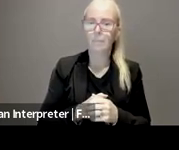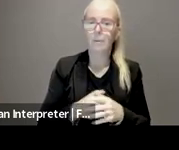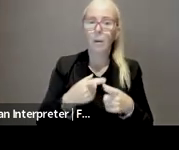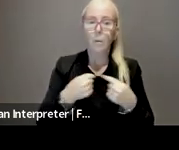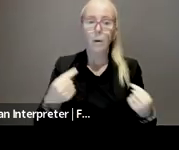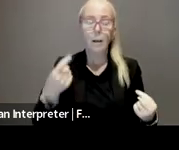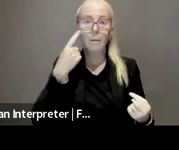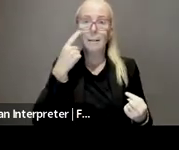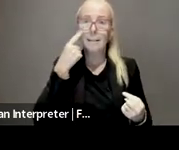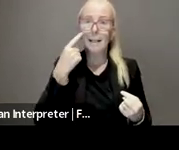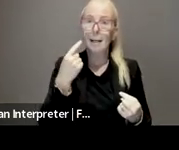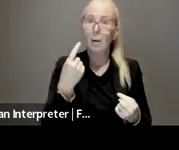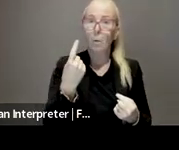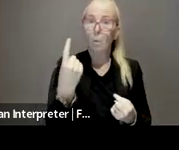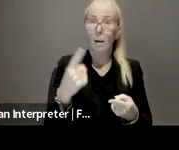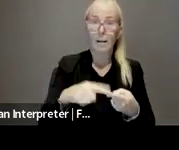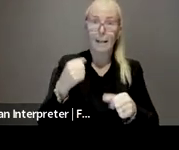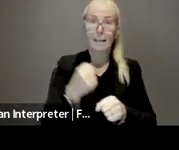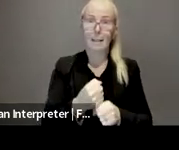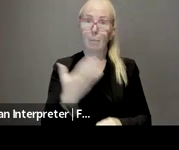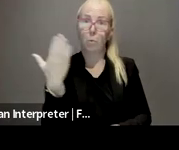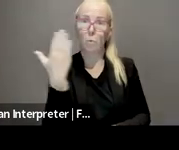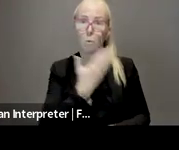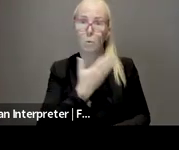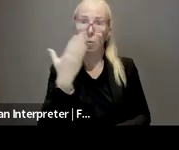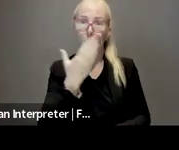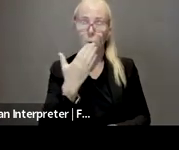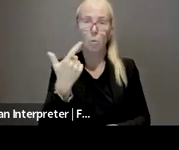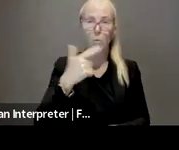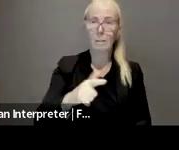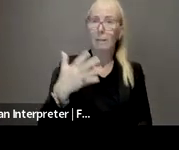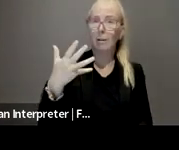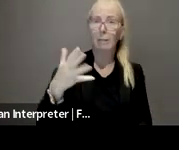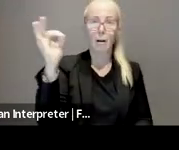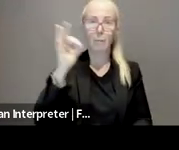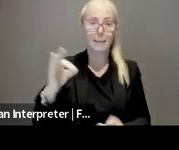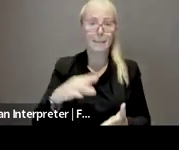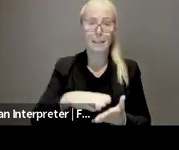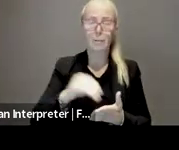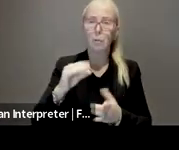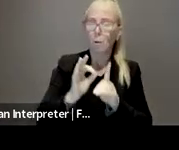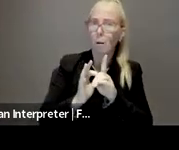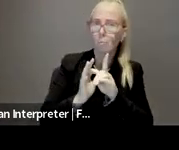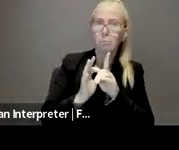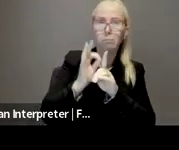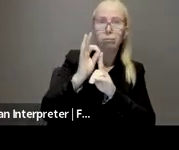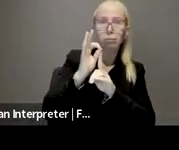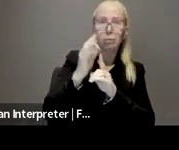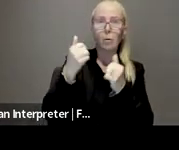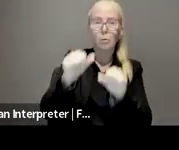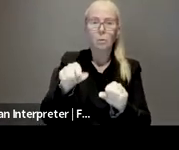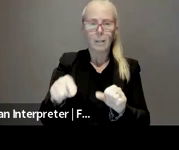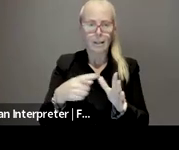disabilities. During this period, we archived a school with holy rate of